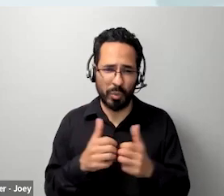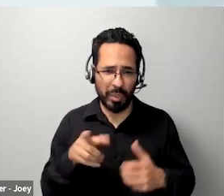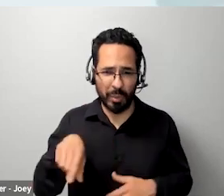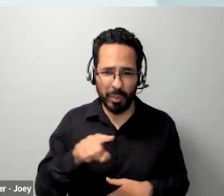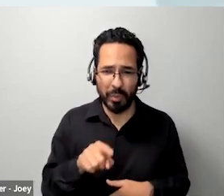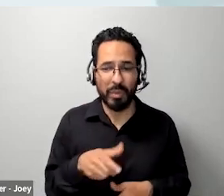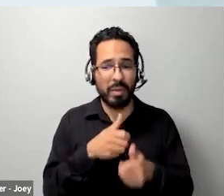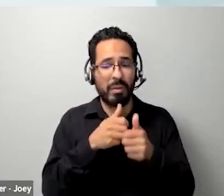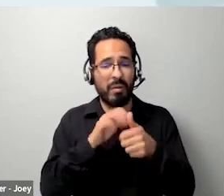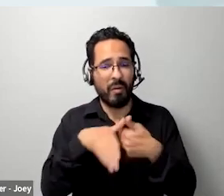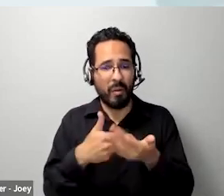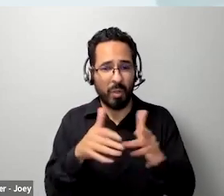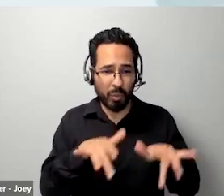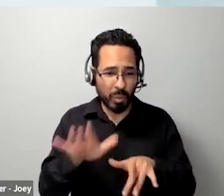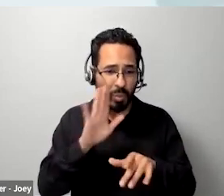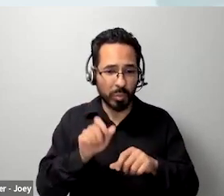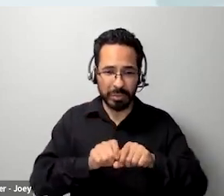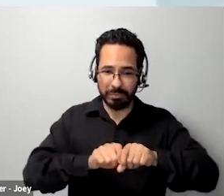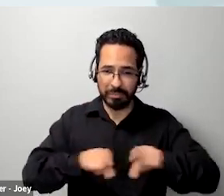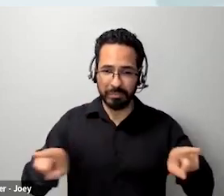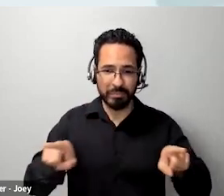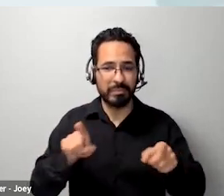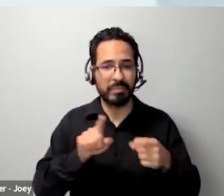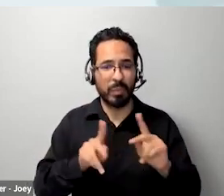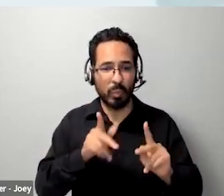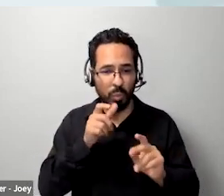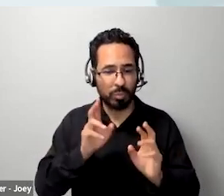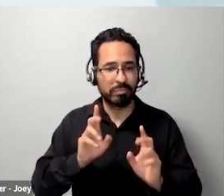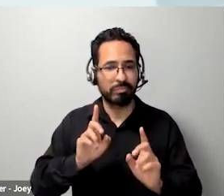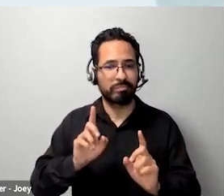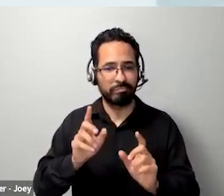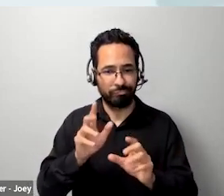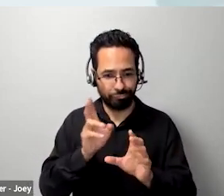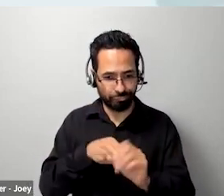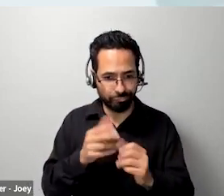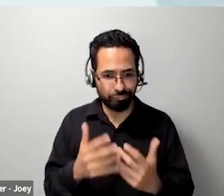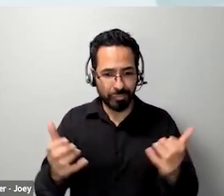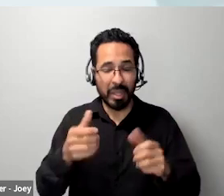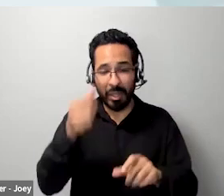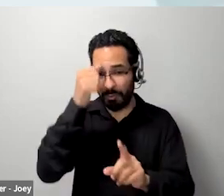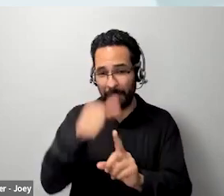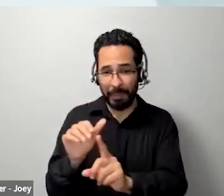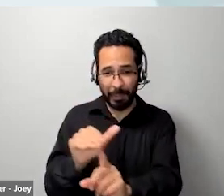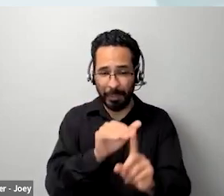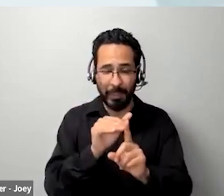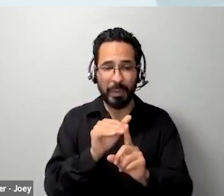slide decks will be sent out to all attendees in the coming days. And just as a reminder, we'll also